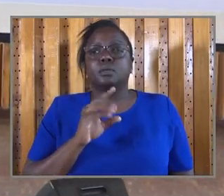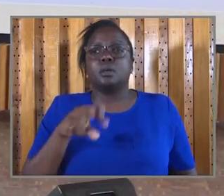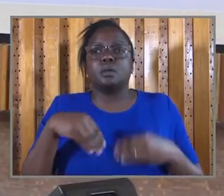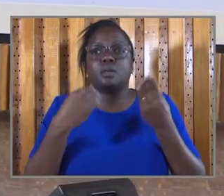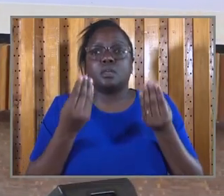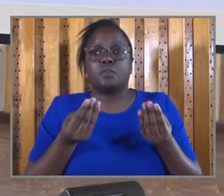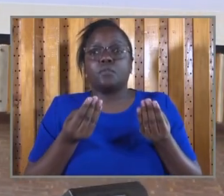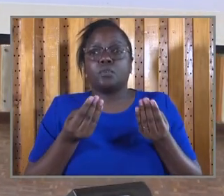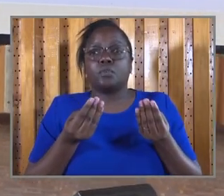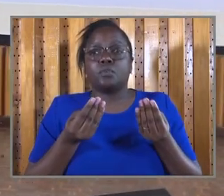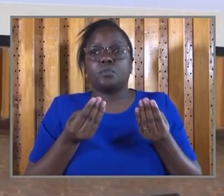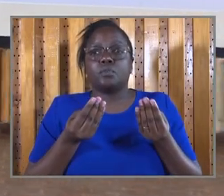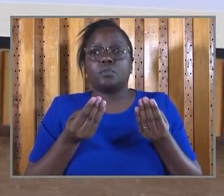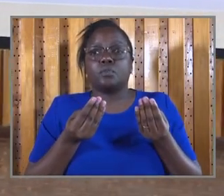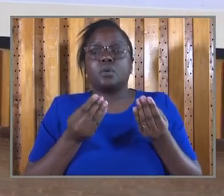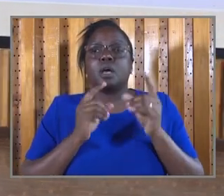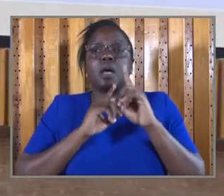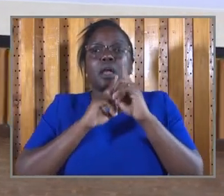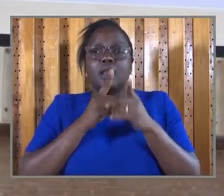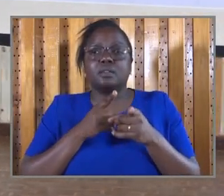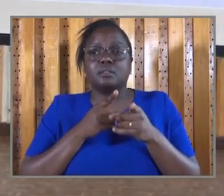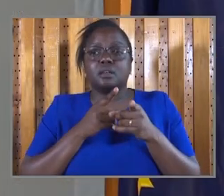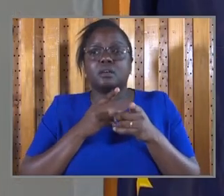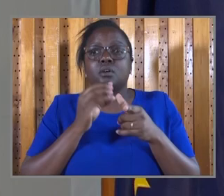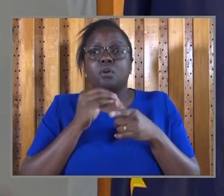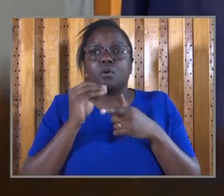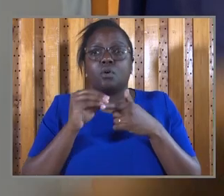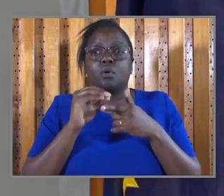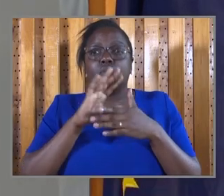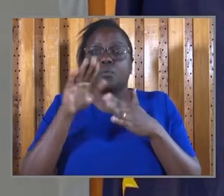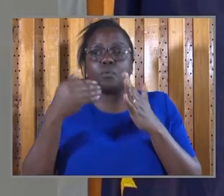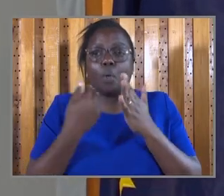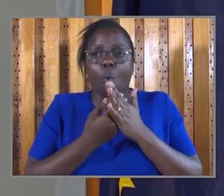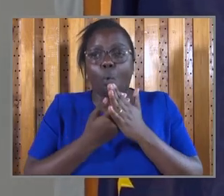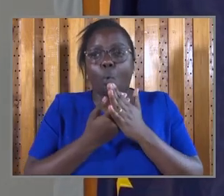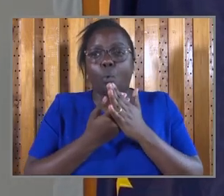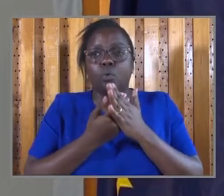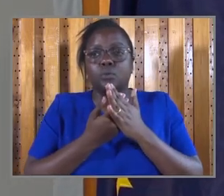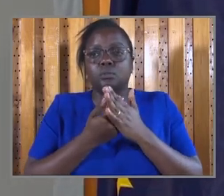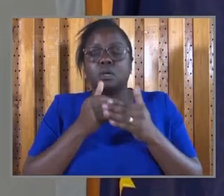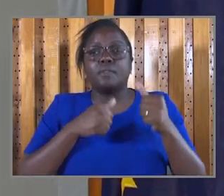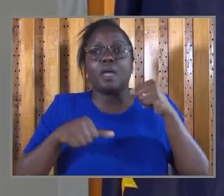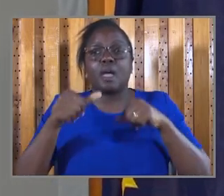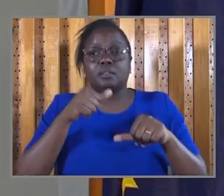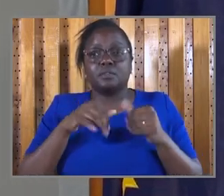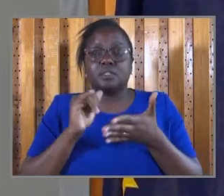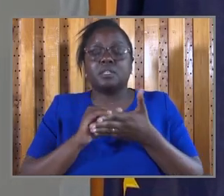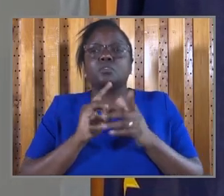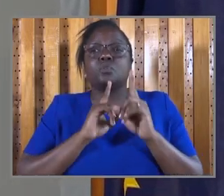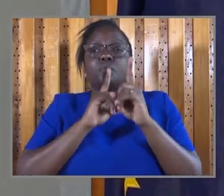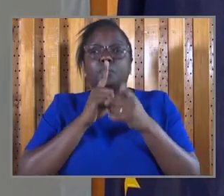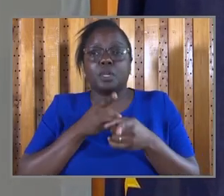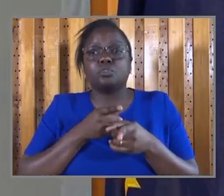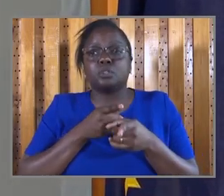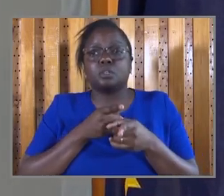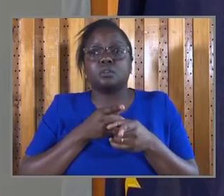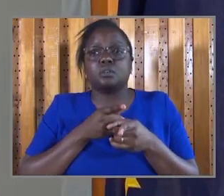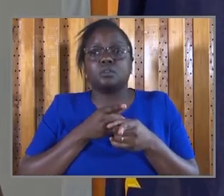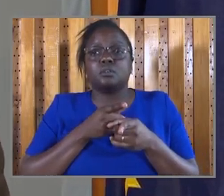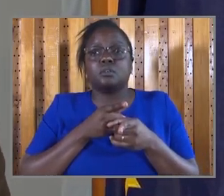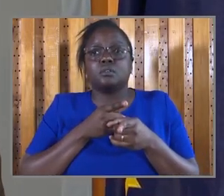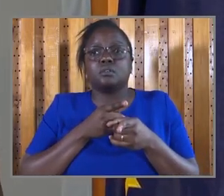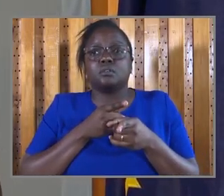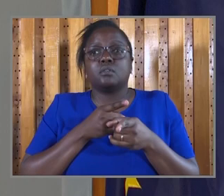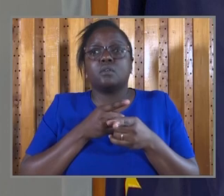give you an answer, if I would have to give you an answer on the whole range of activities that you are mentioning, indeed, us